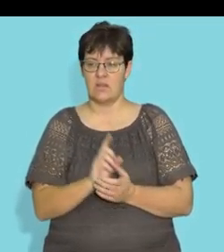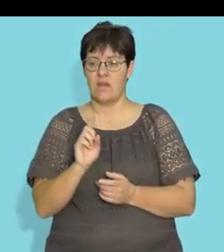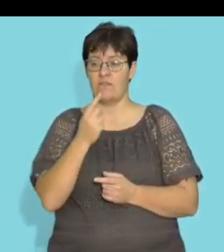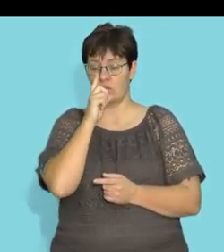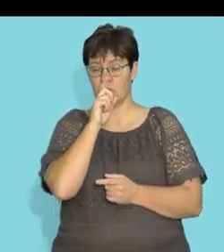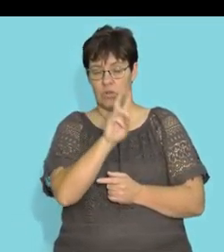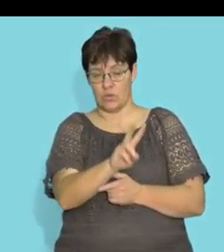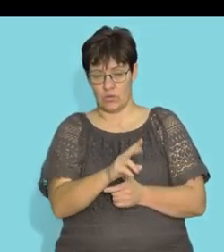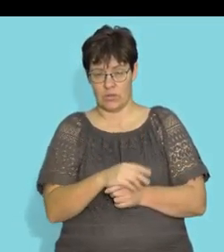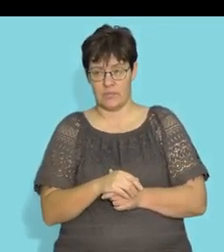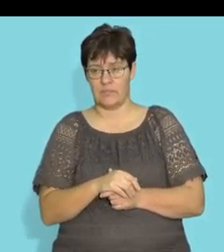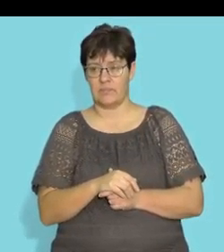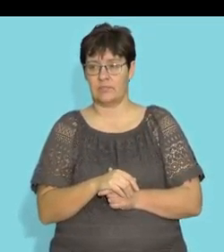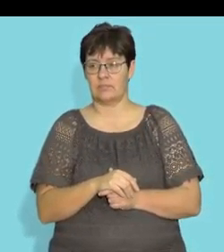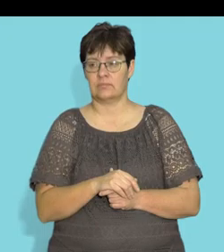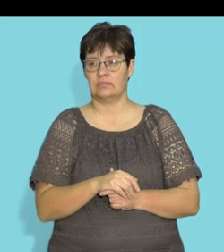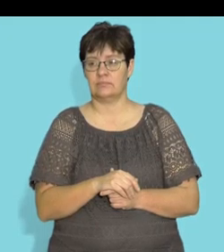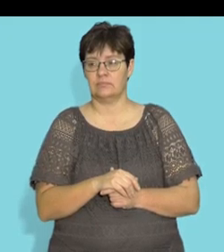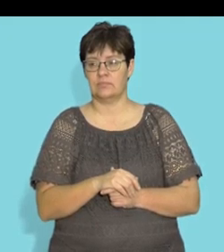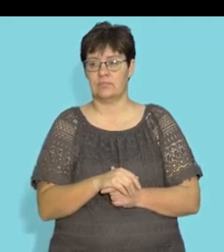that will form.